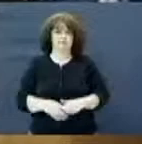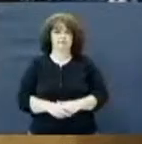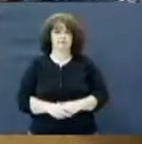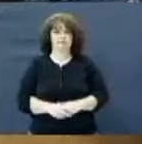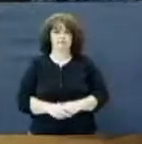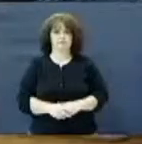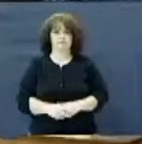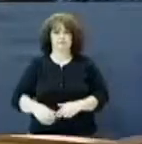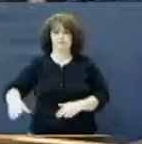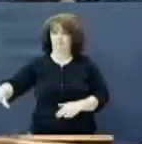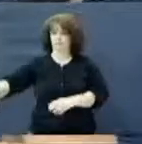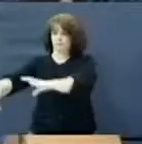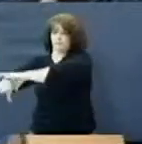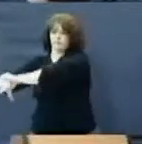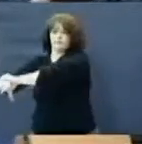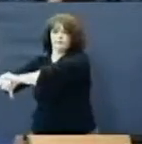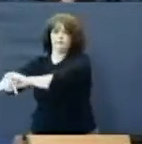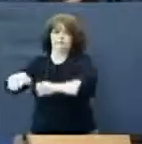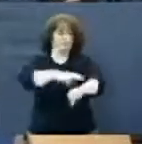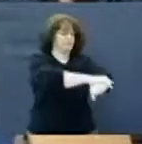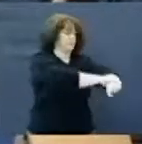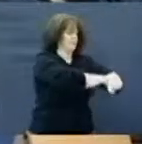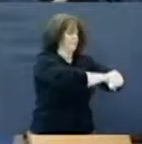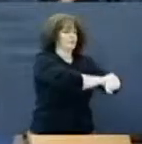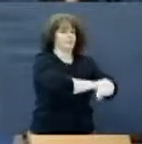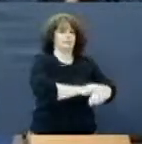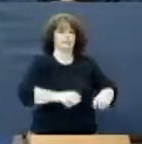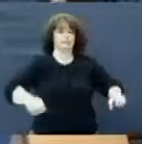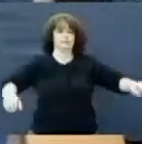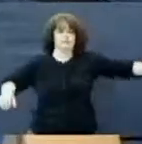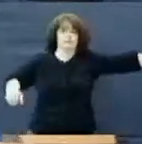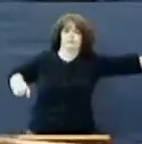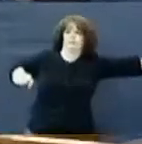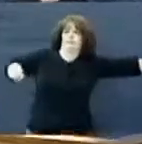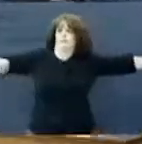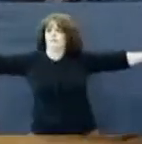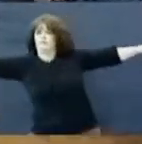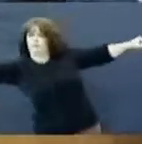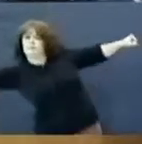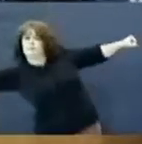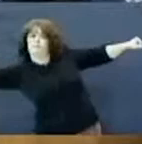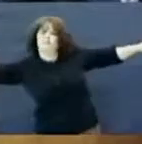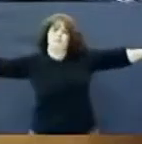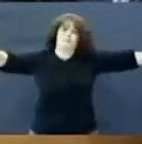over here. Now hold that. Hold that. Take off. Take off.